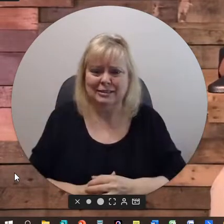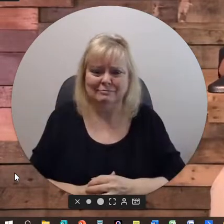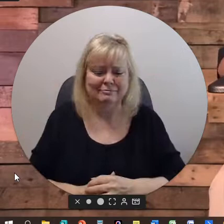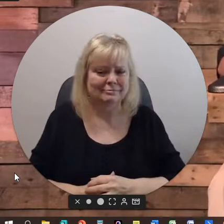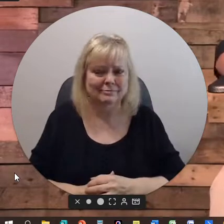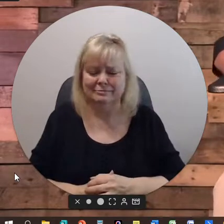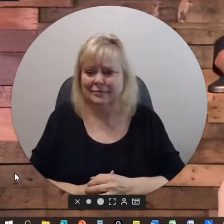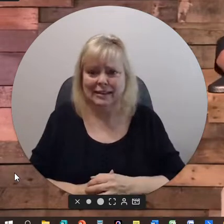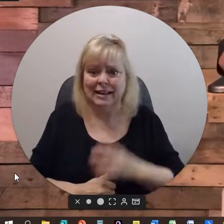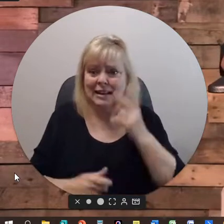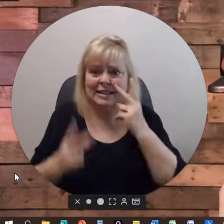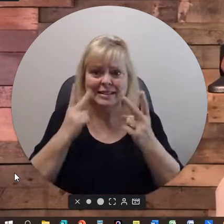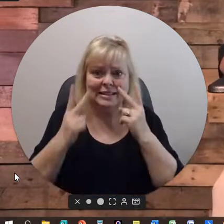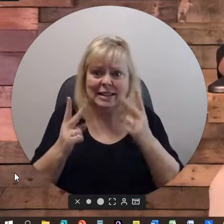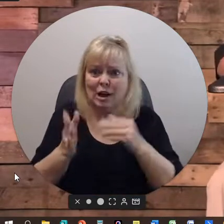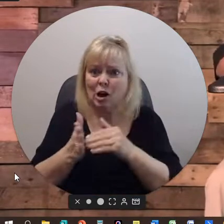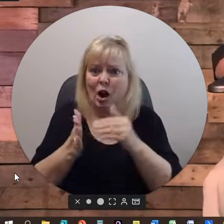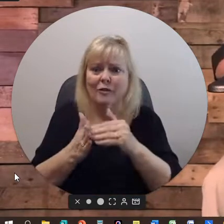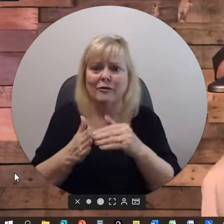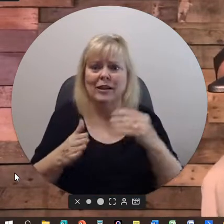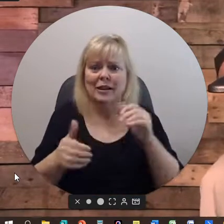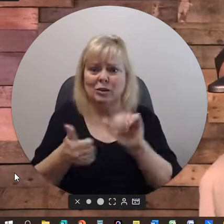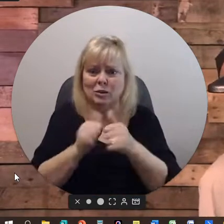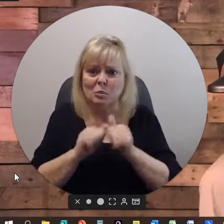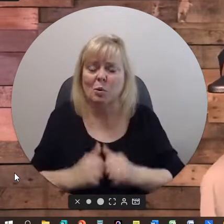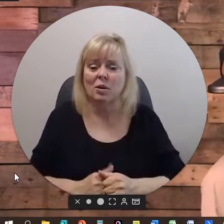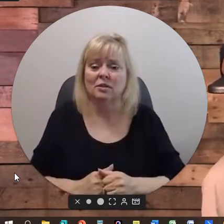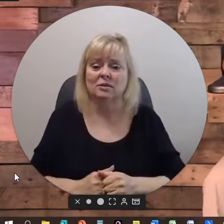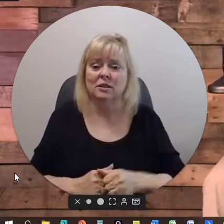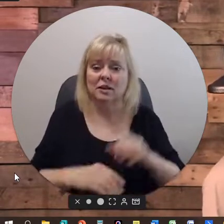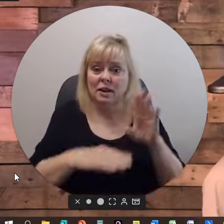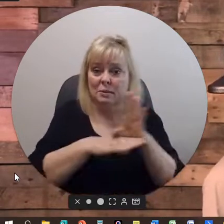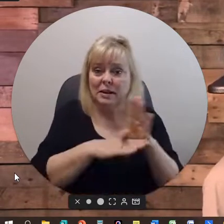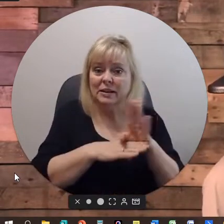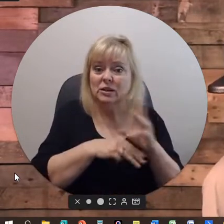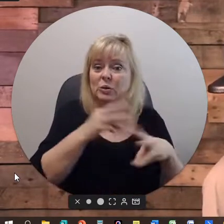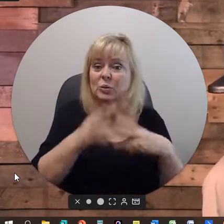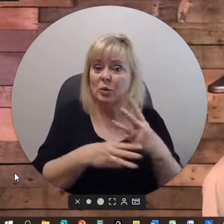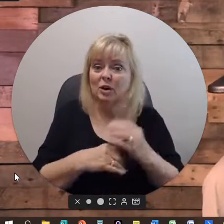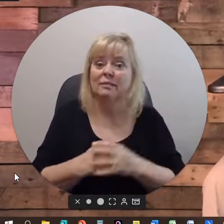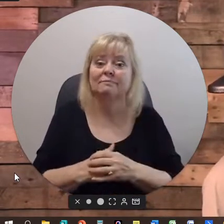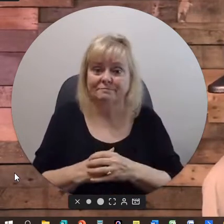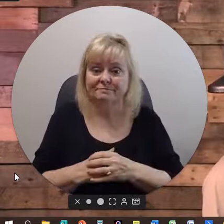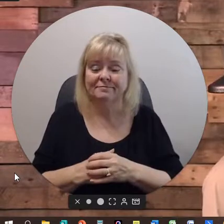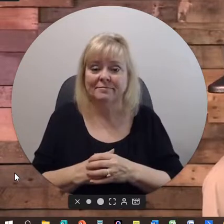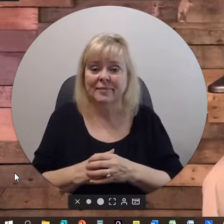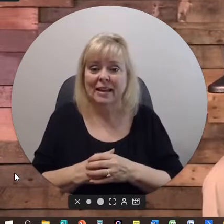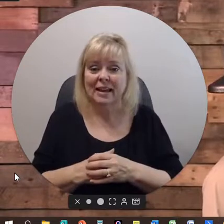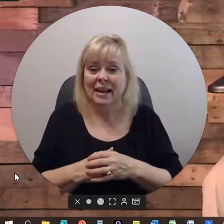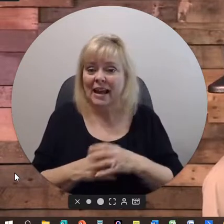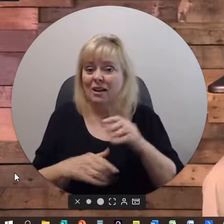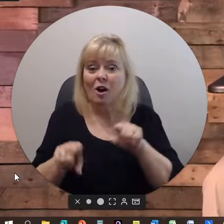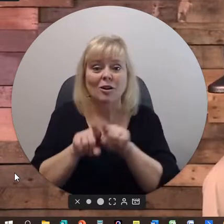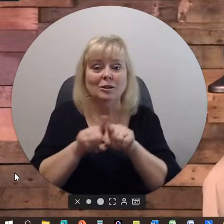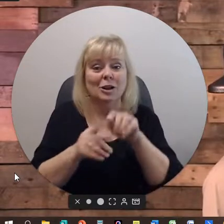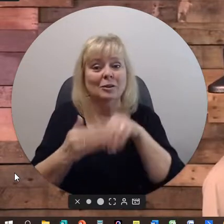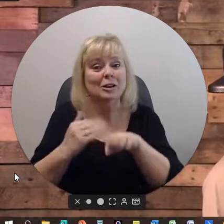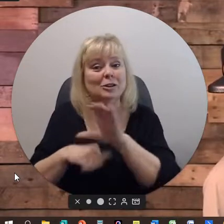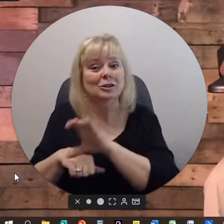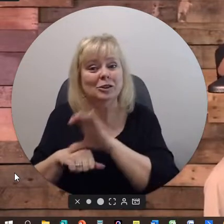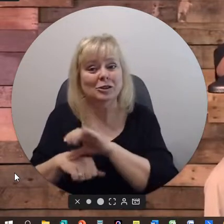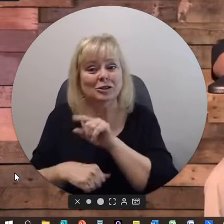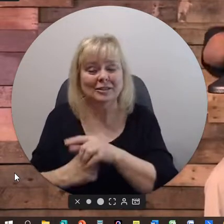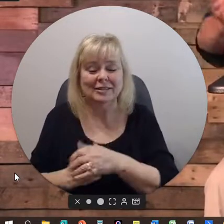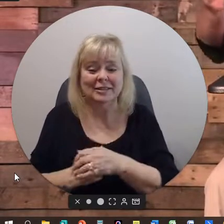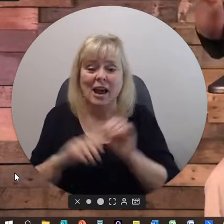sporting competitions, in the business world, and we see it in the life of the local church. The ability to have a